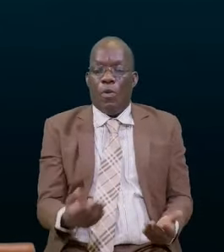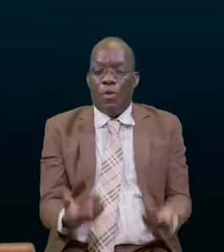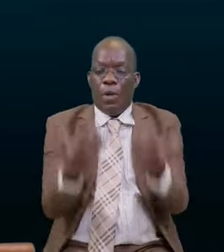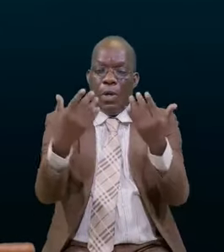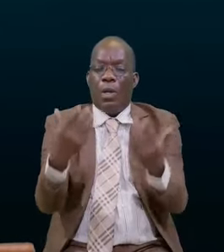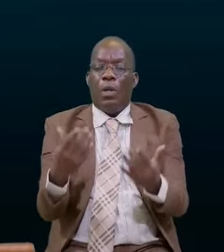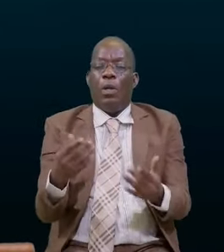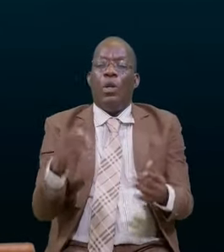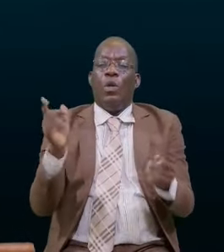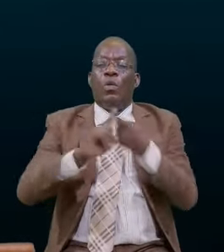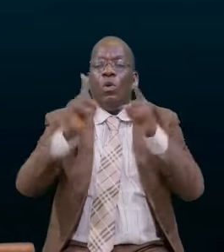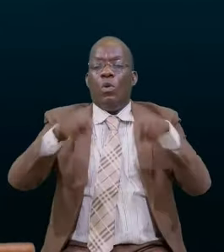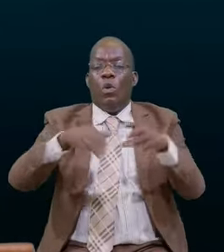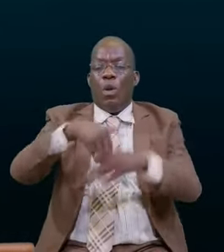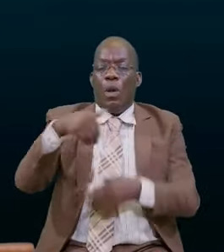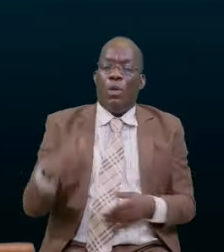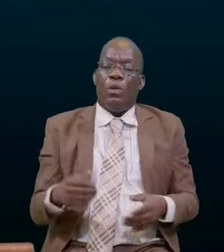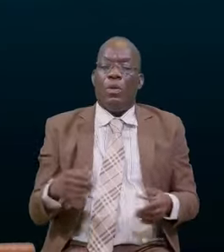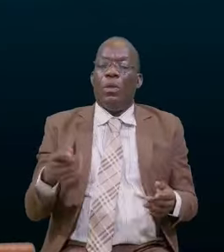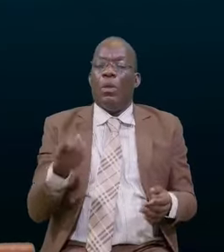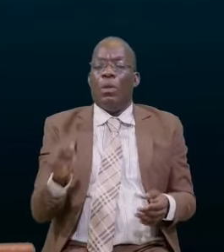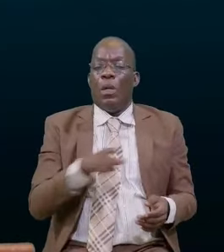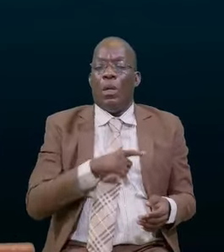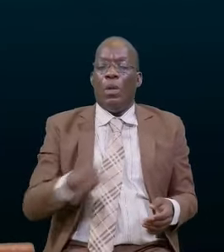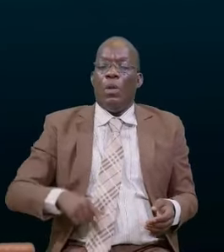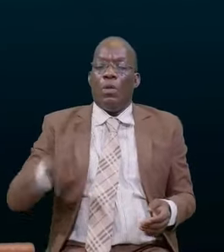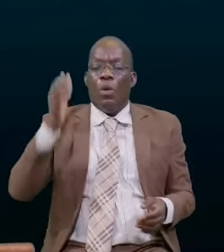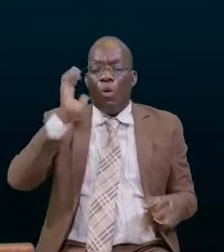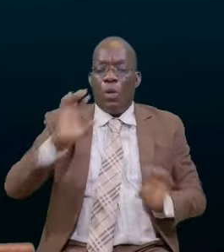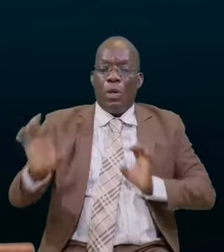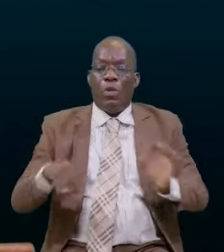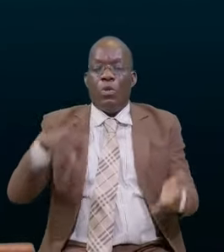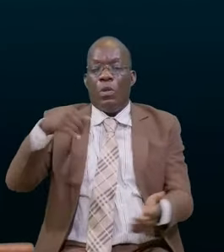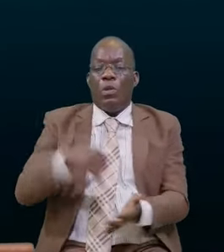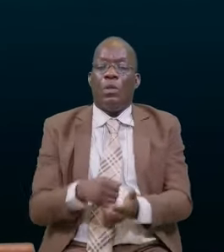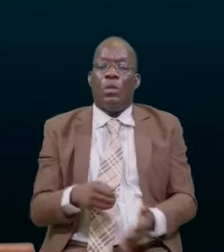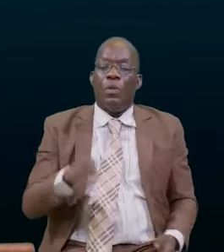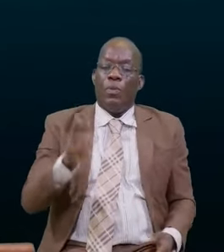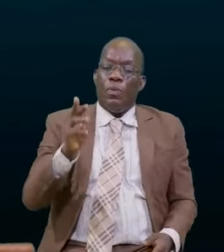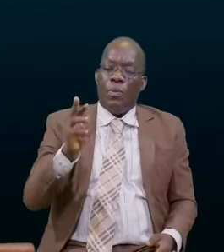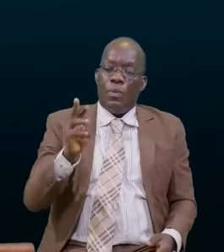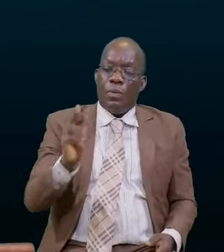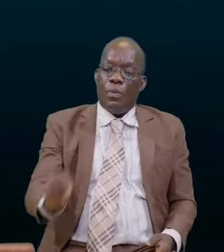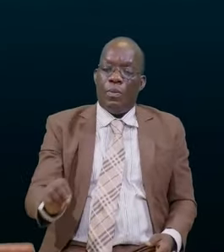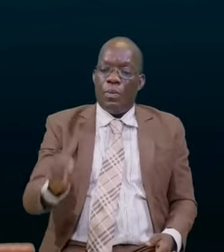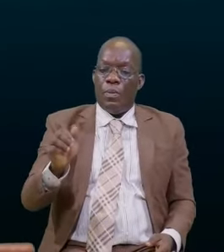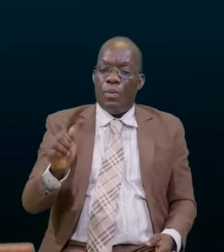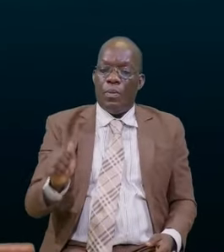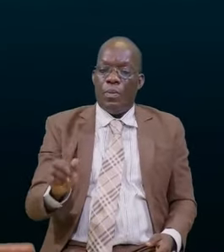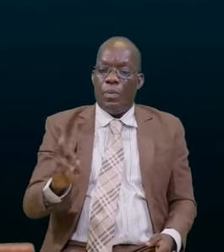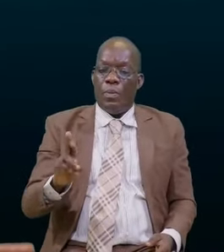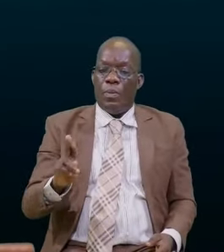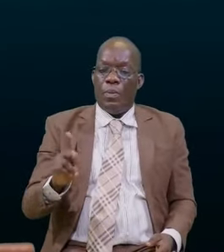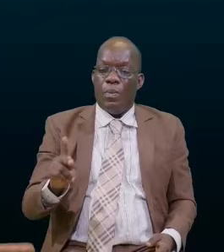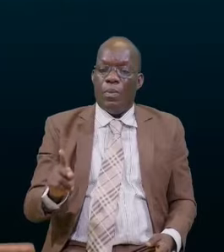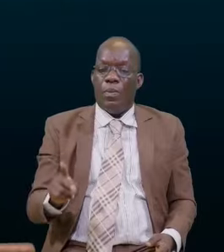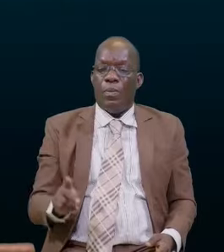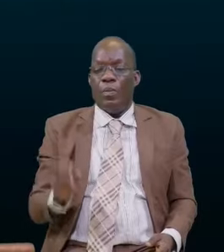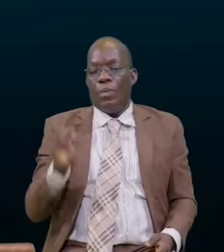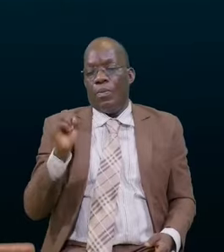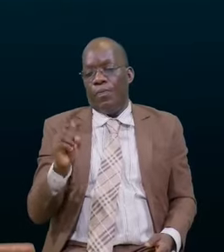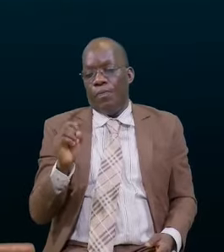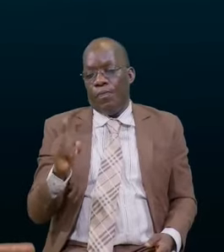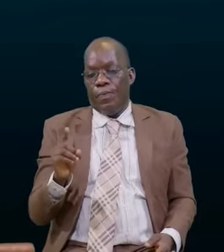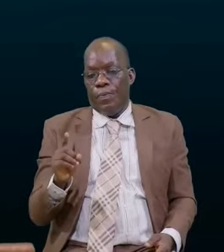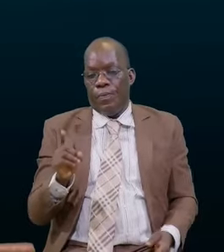and the Lord will do it the Bible tells us in Mark 11 verse 22 Mark